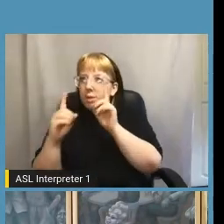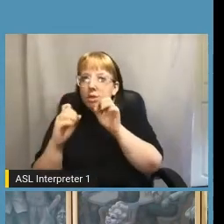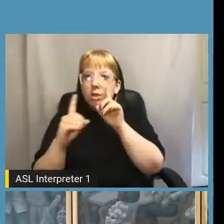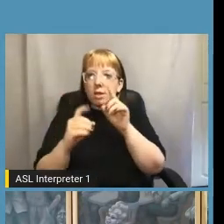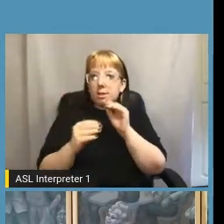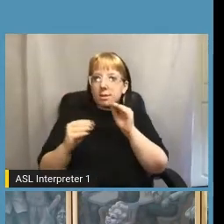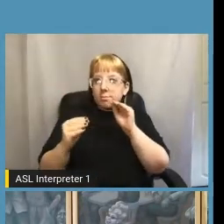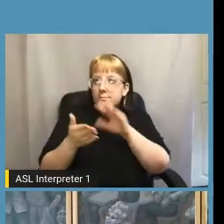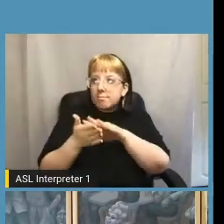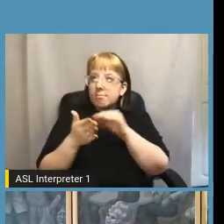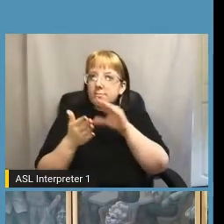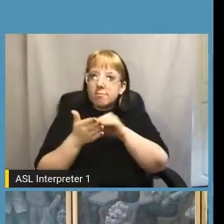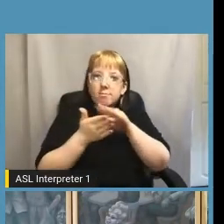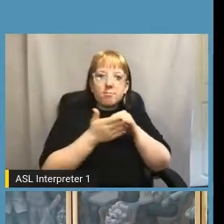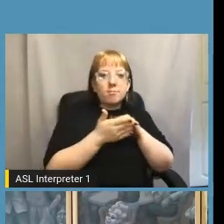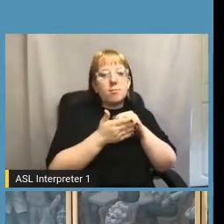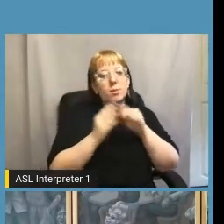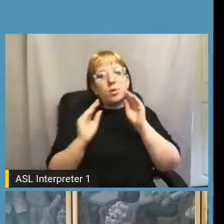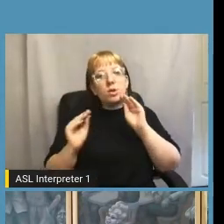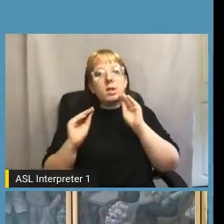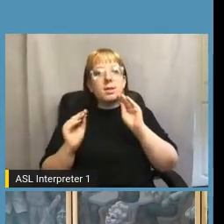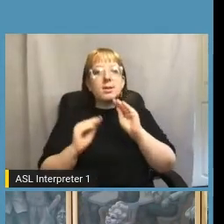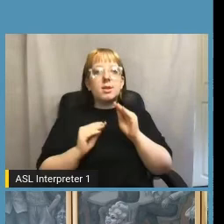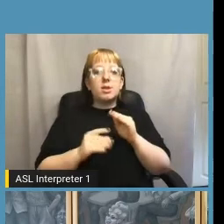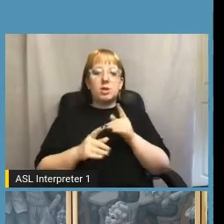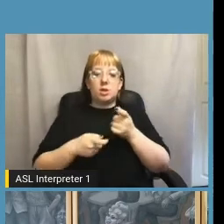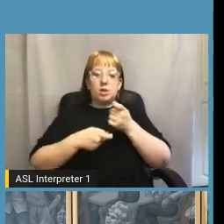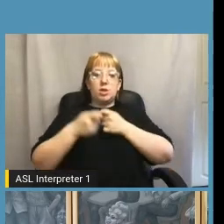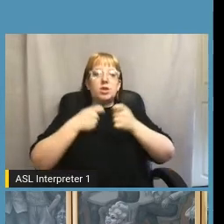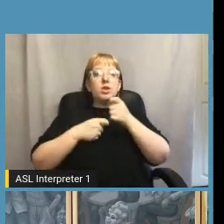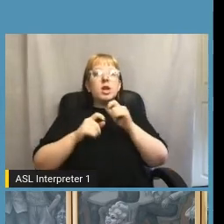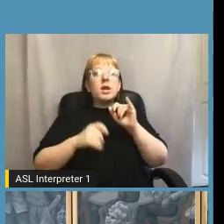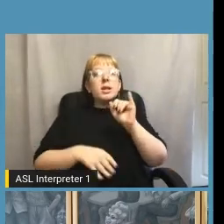our own institution on the inside.